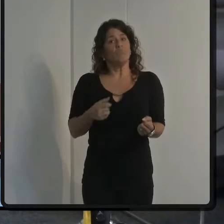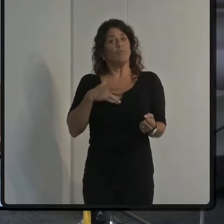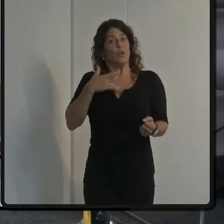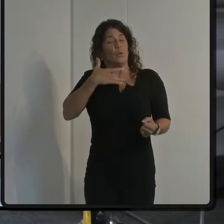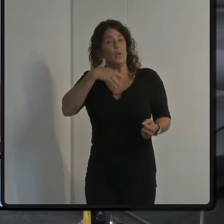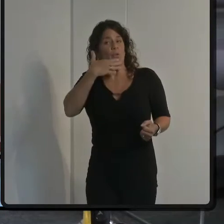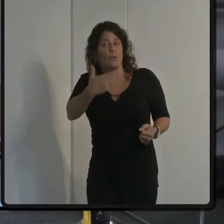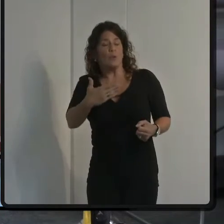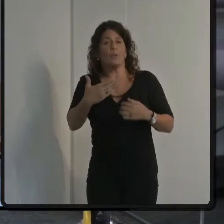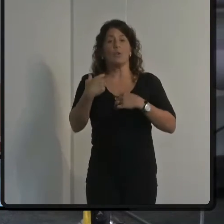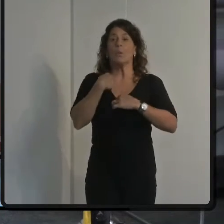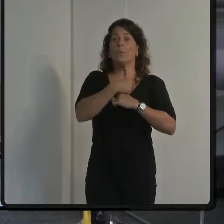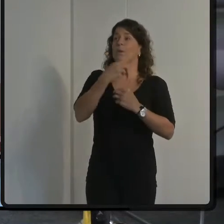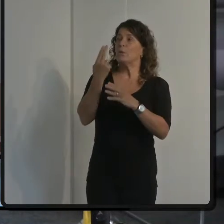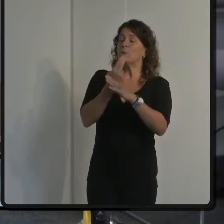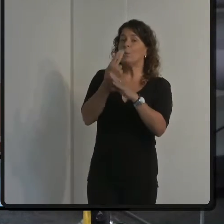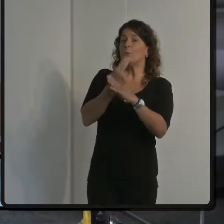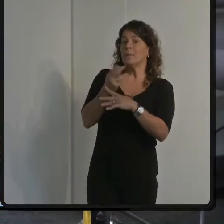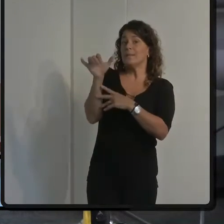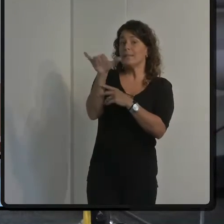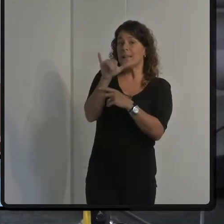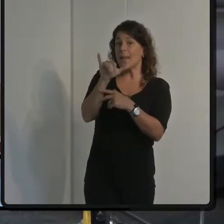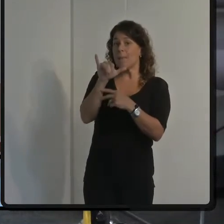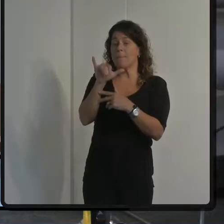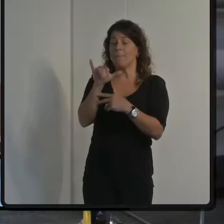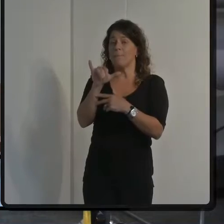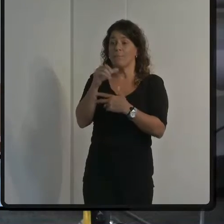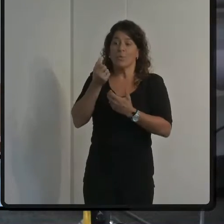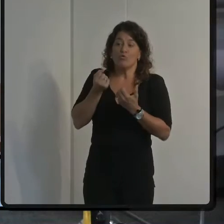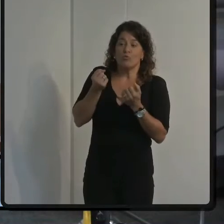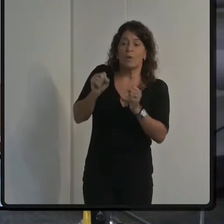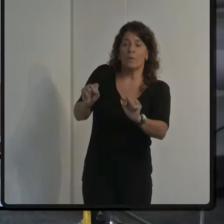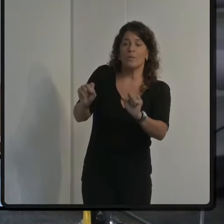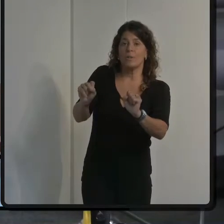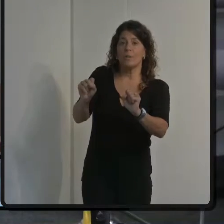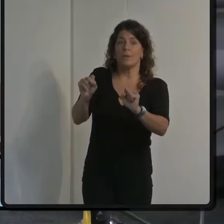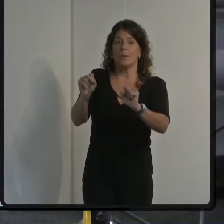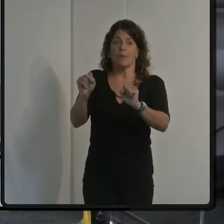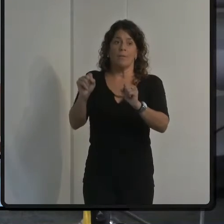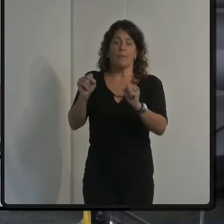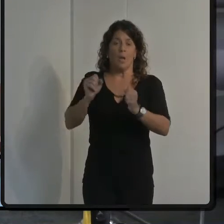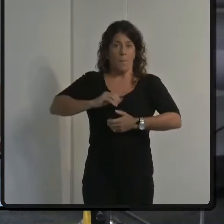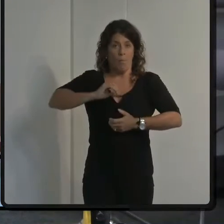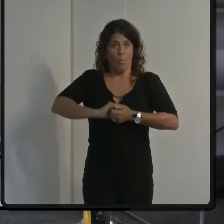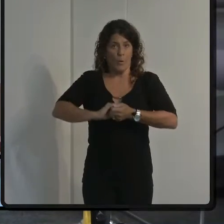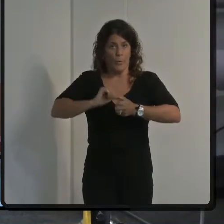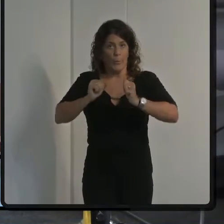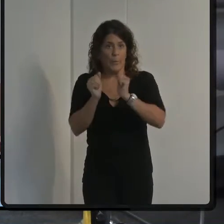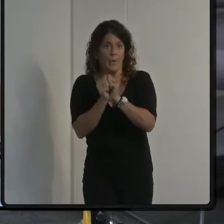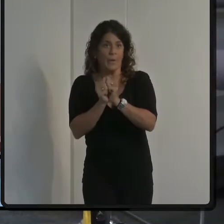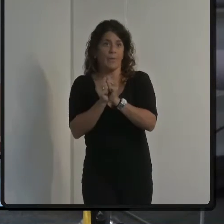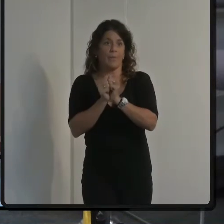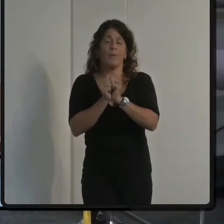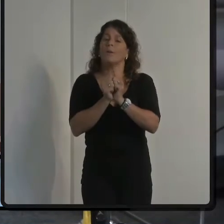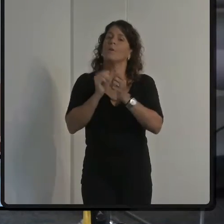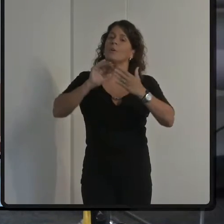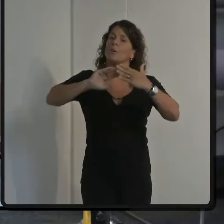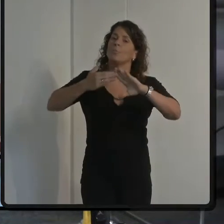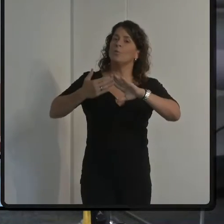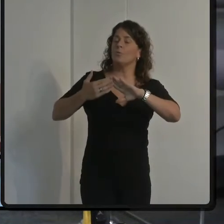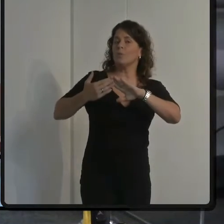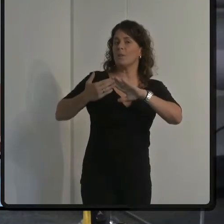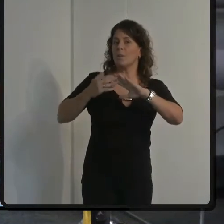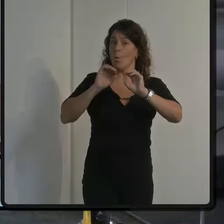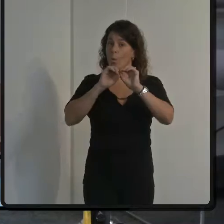we use the same method, the same strategy of partnering up with